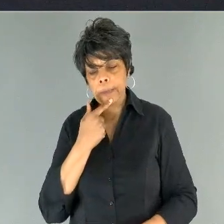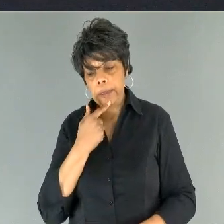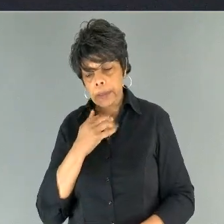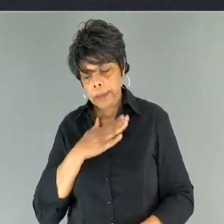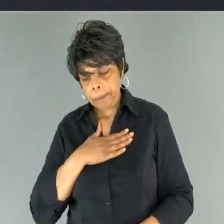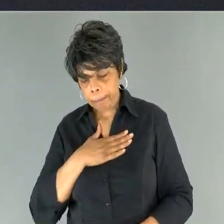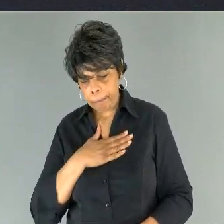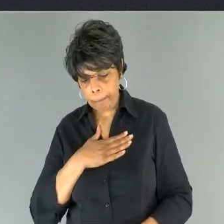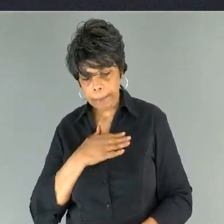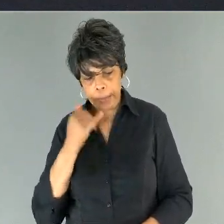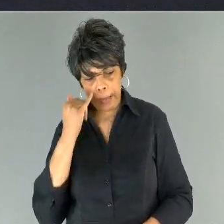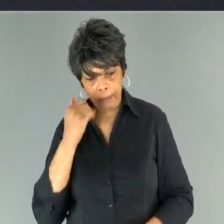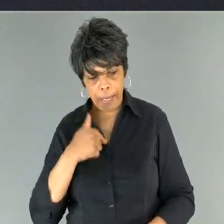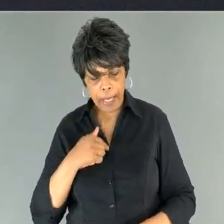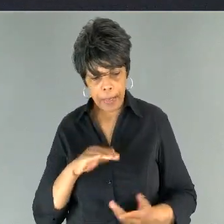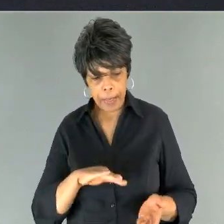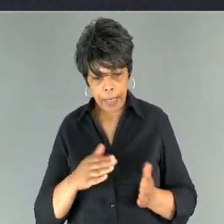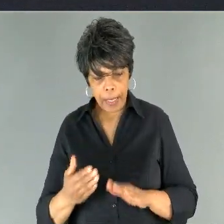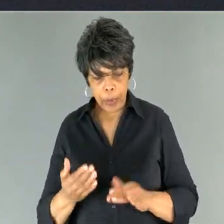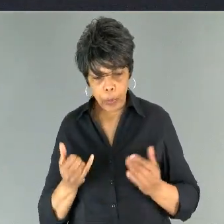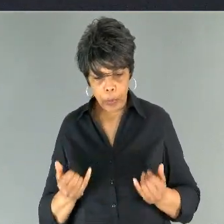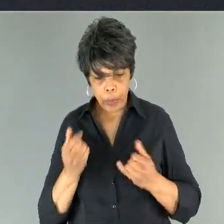where I would spend eternity.